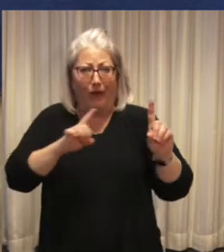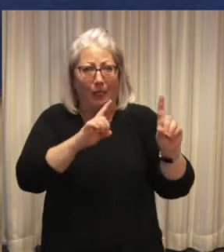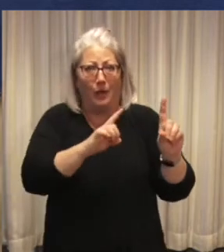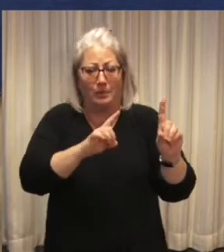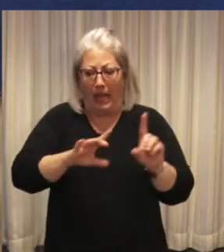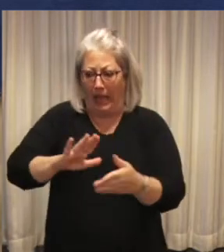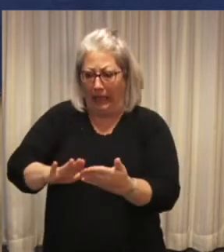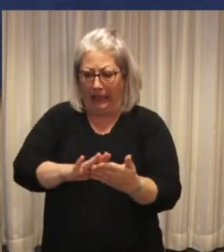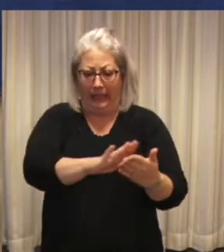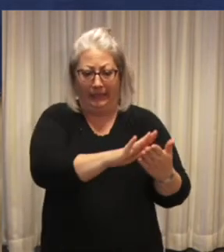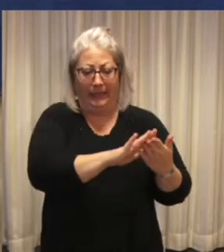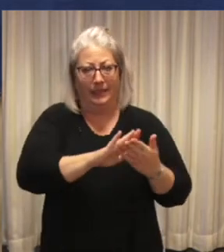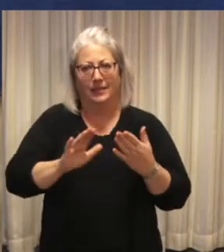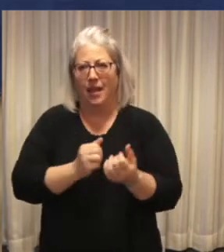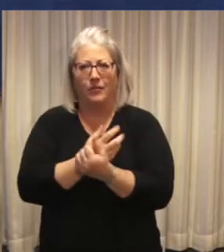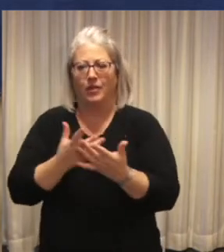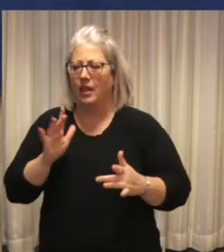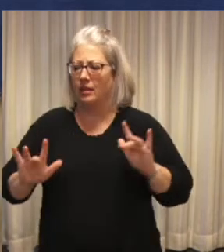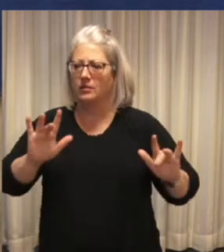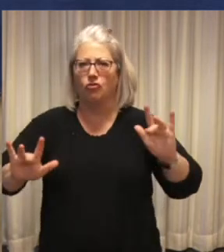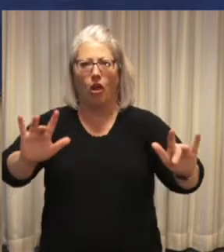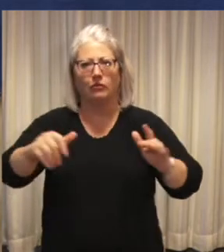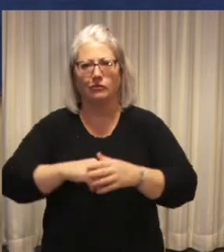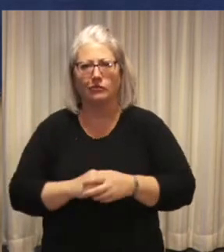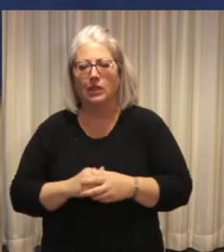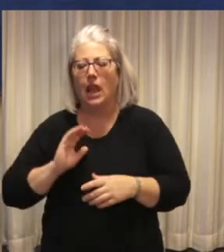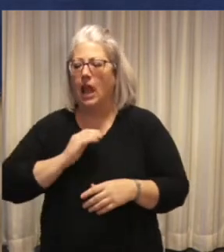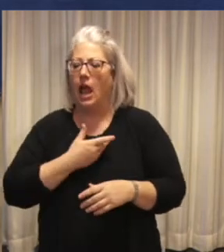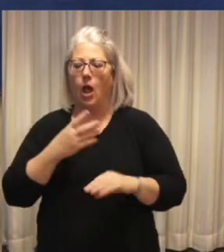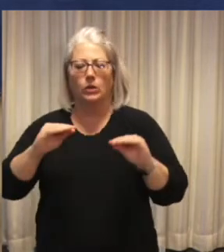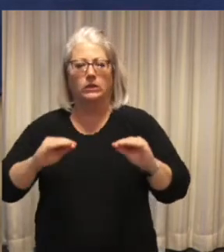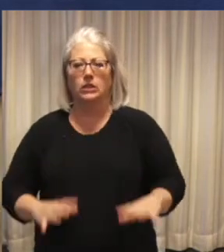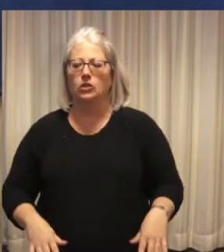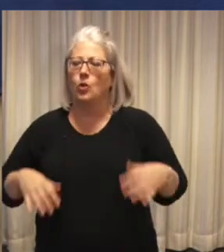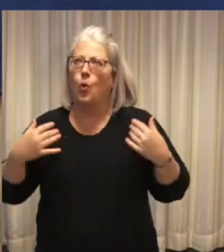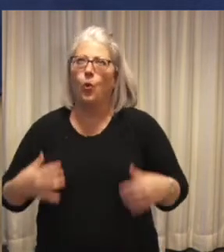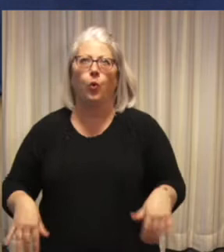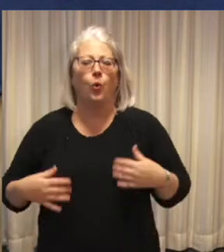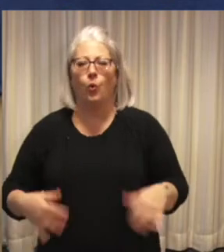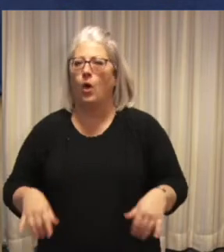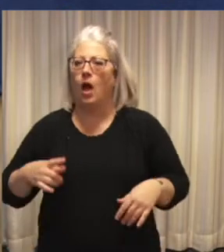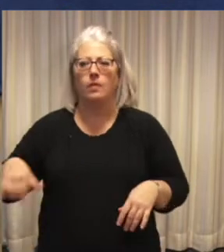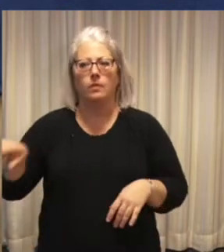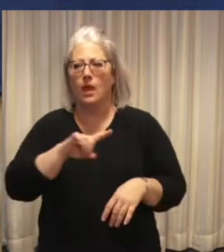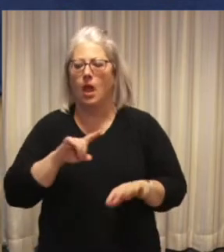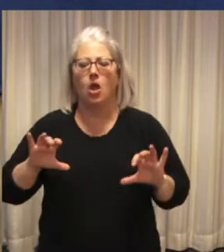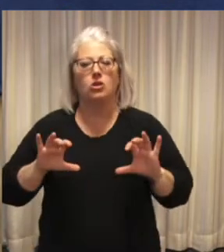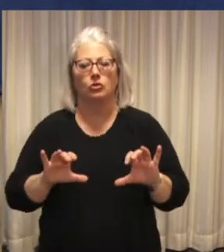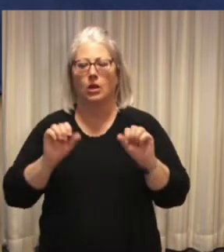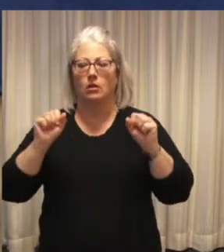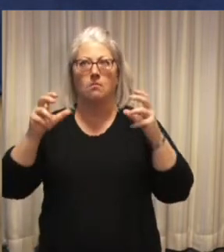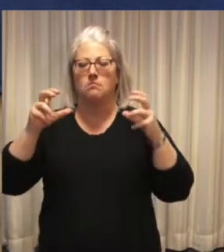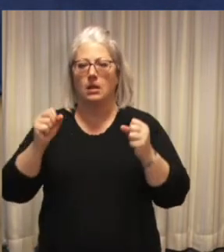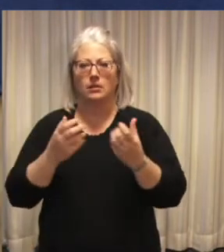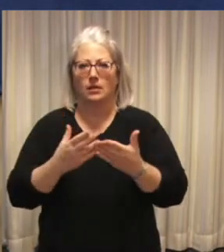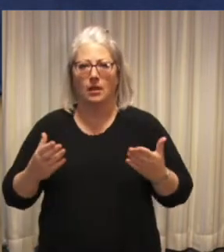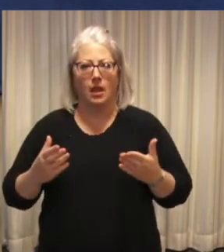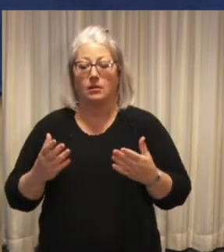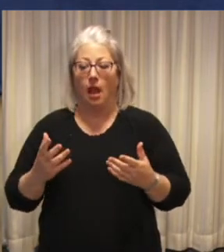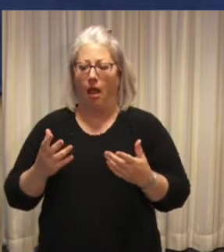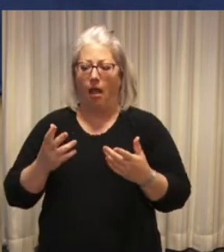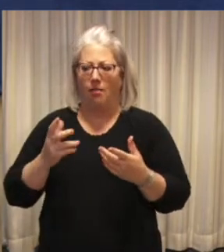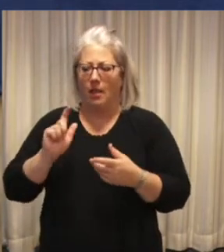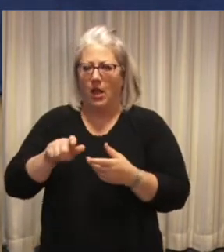that they're doing. And you know, it's our teachers. I can't say enough about what they're doing. We had to reinvent education. They've